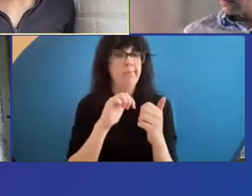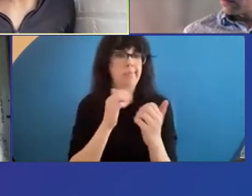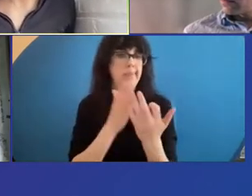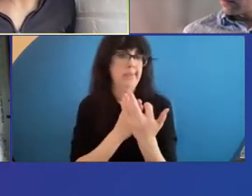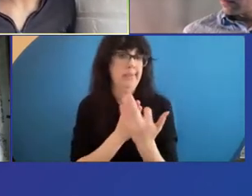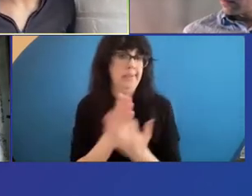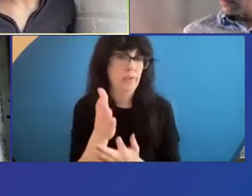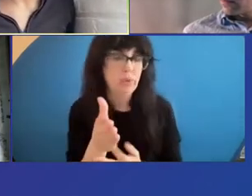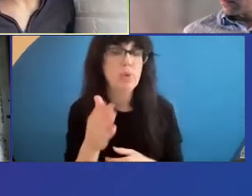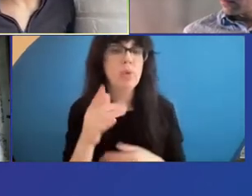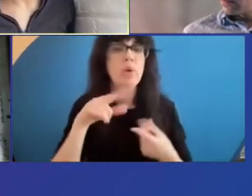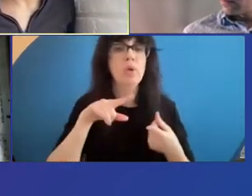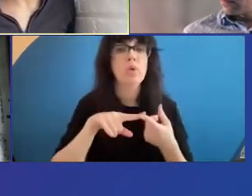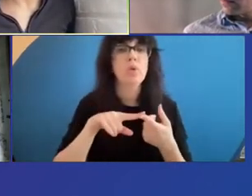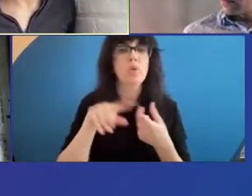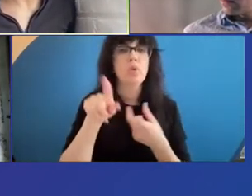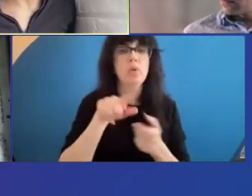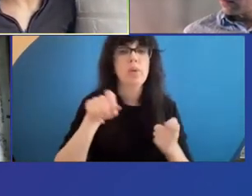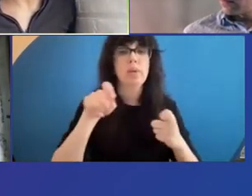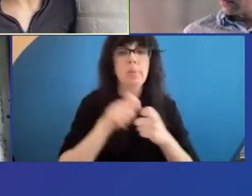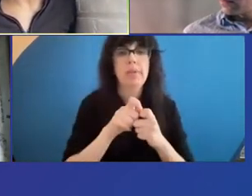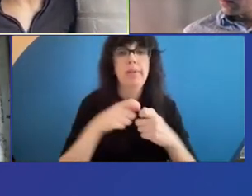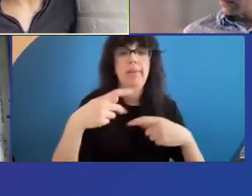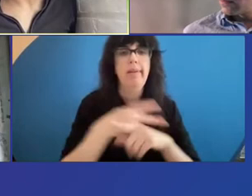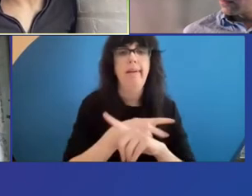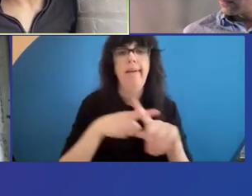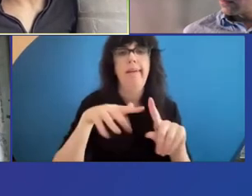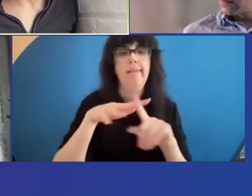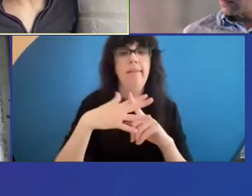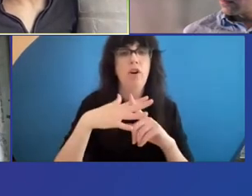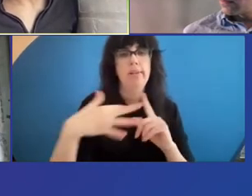to a certain context.